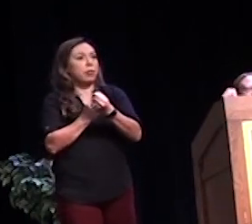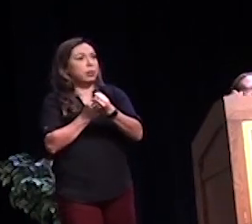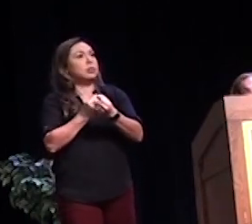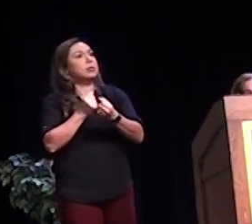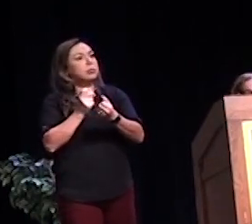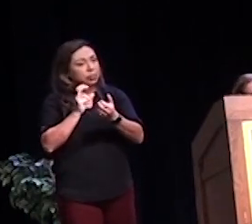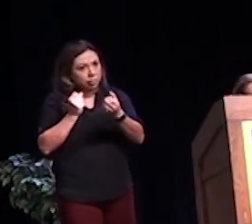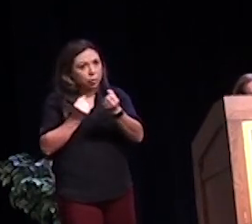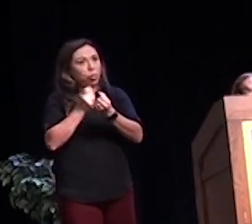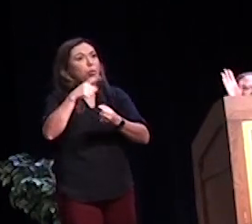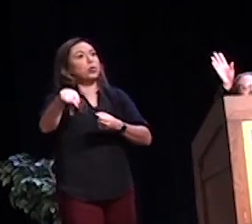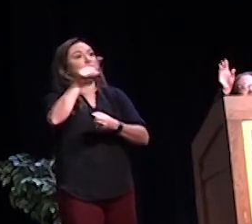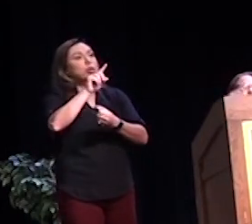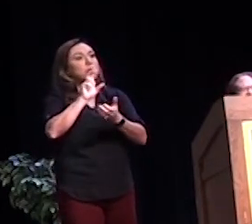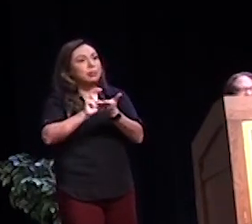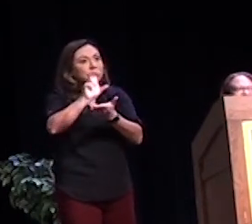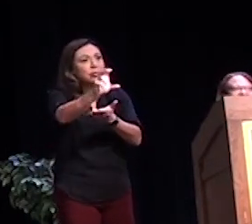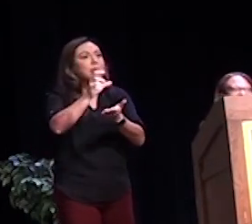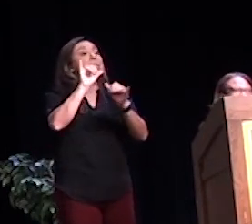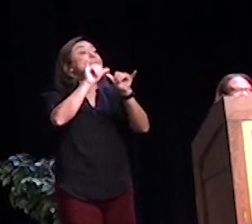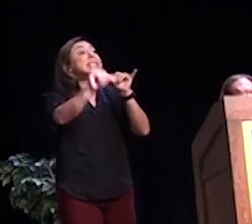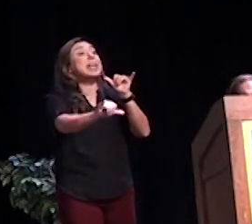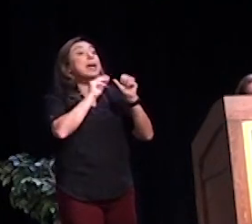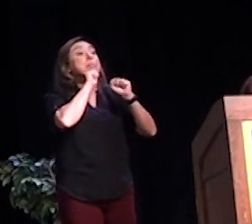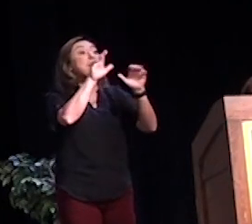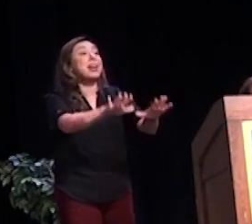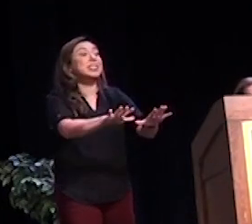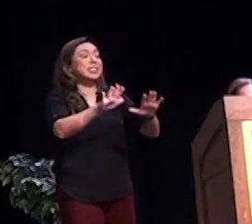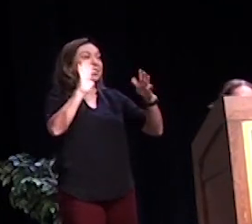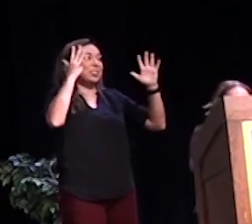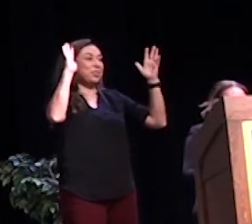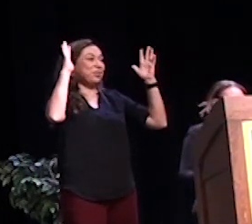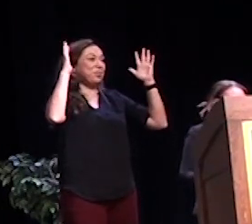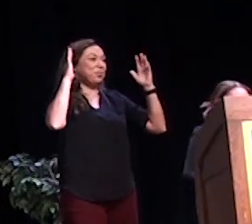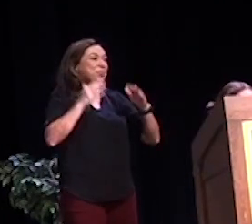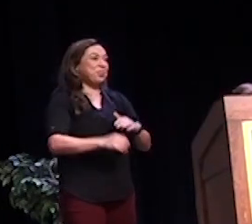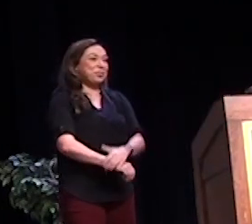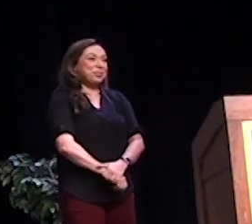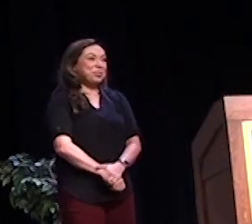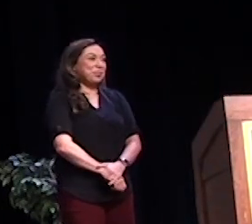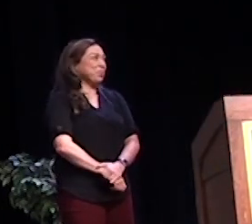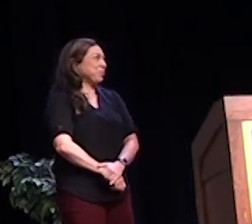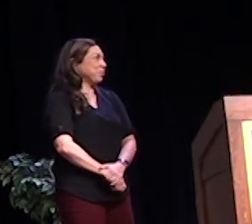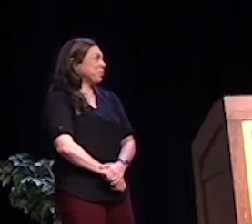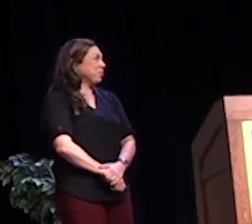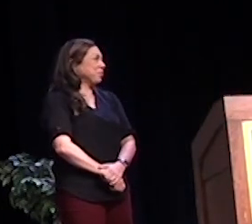you and support you along the way. Stay blessed. Stay blessed.